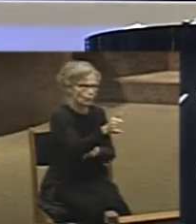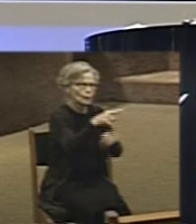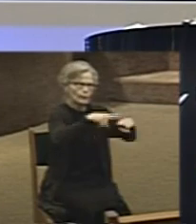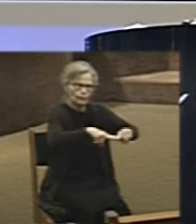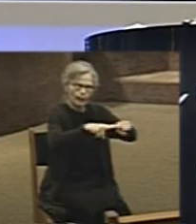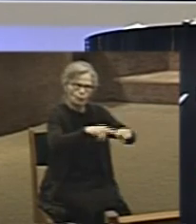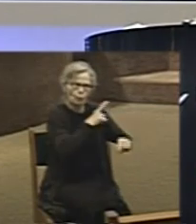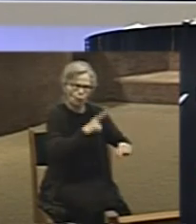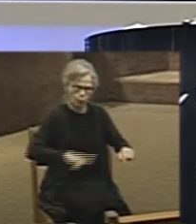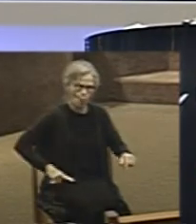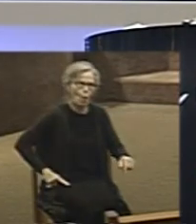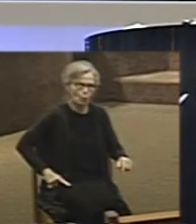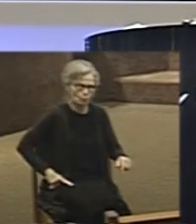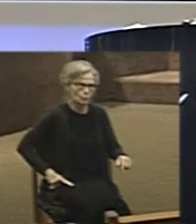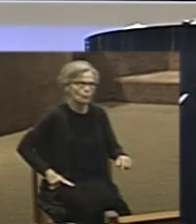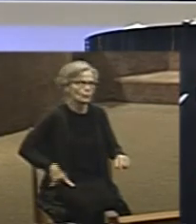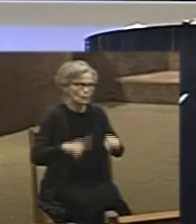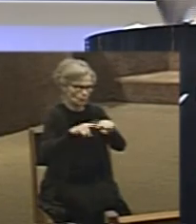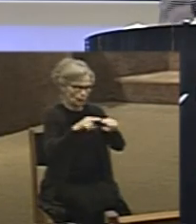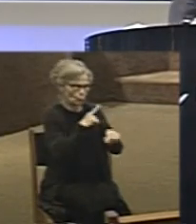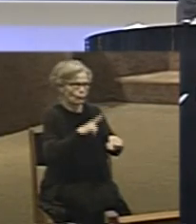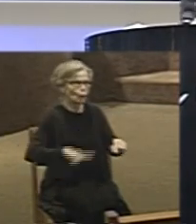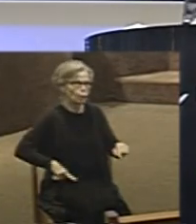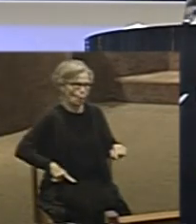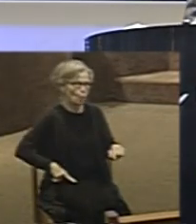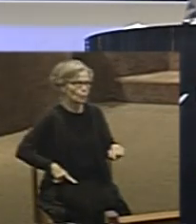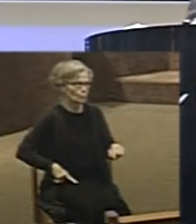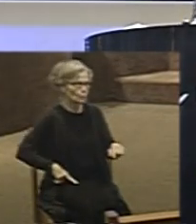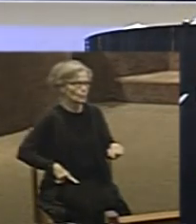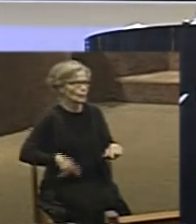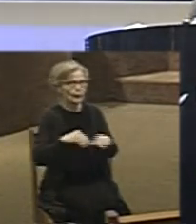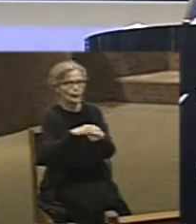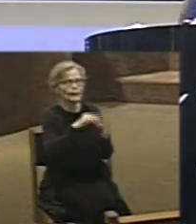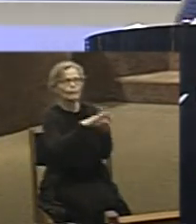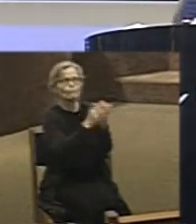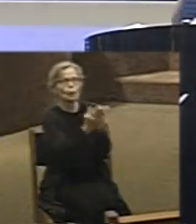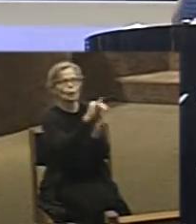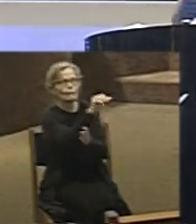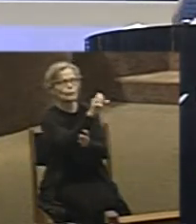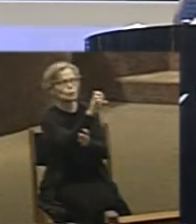steps. Jeremiah 10:23, if you can't find it.